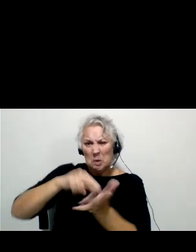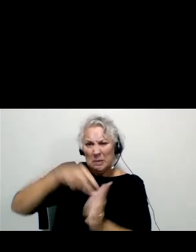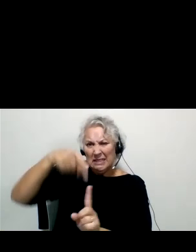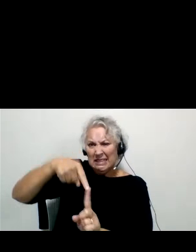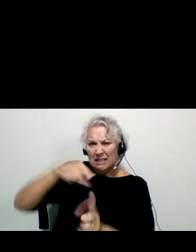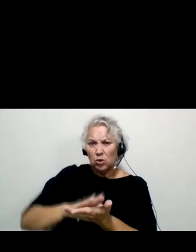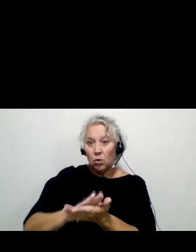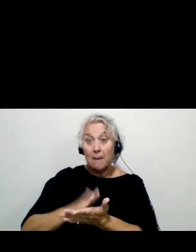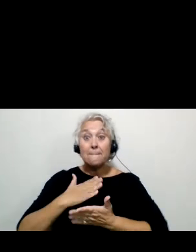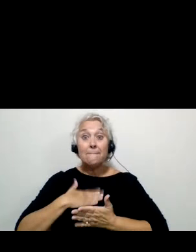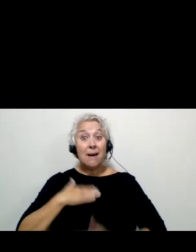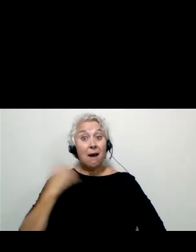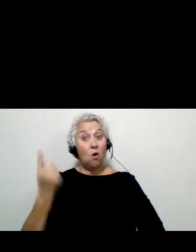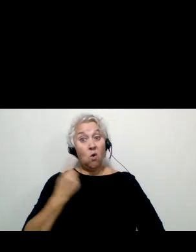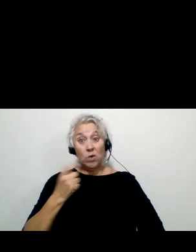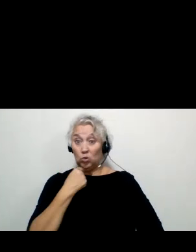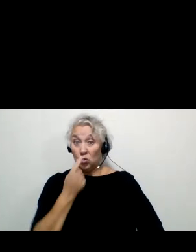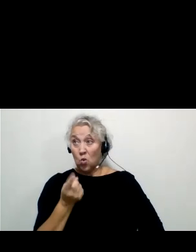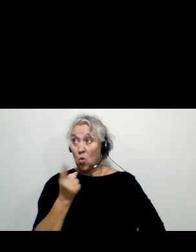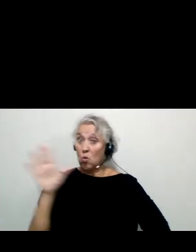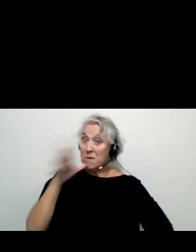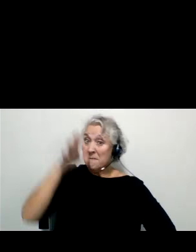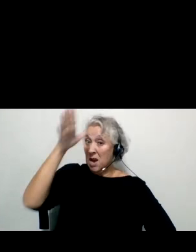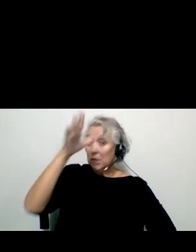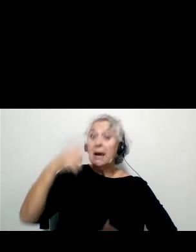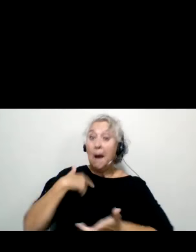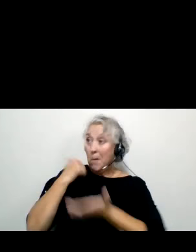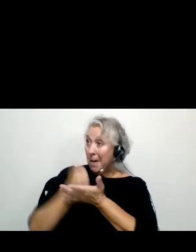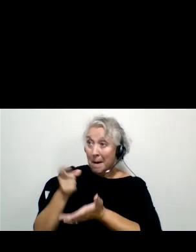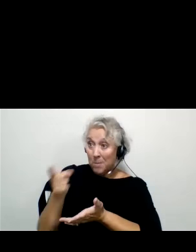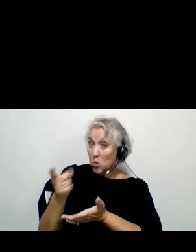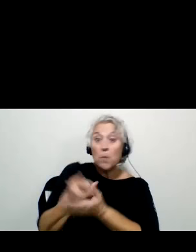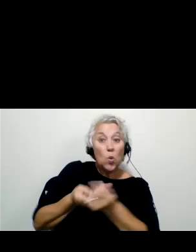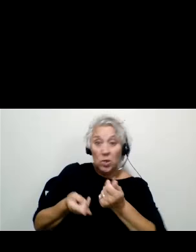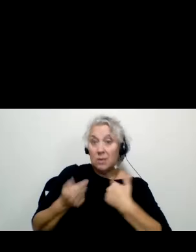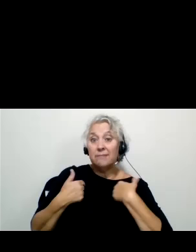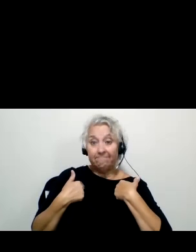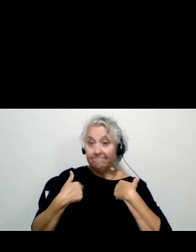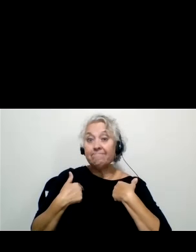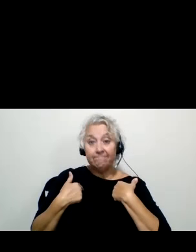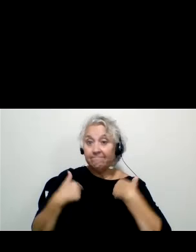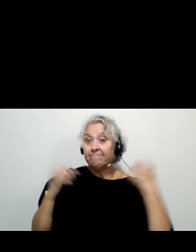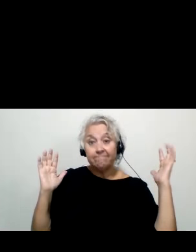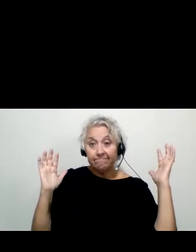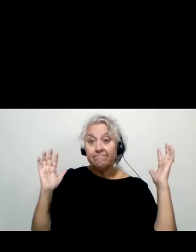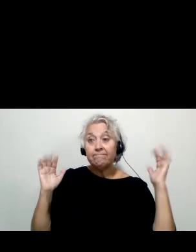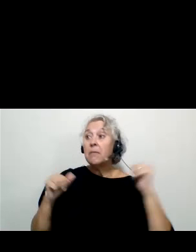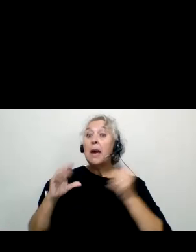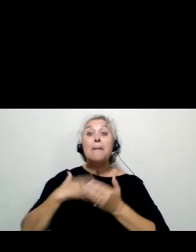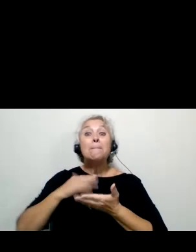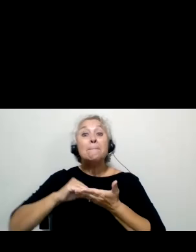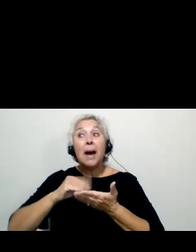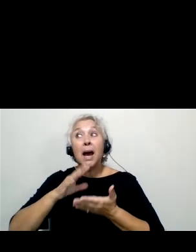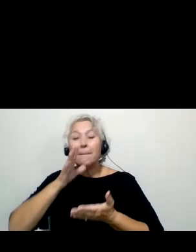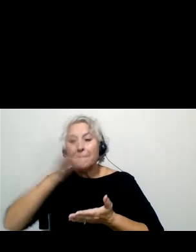my statement always to my students' parents was, I will help you with both. And in fact, in my student survey or my